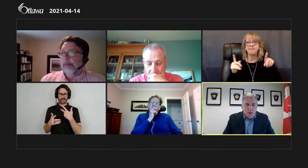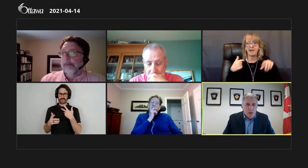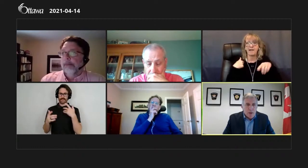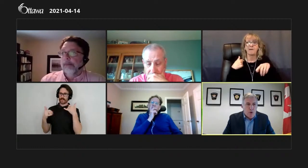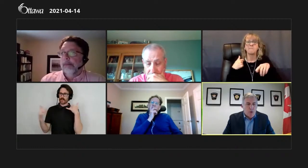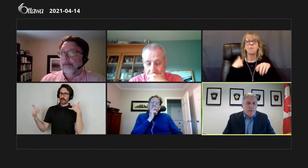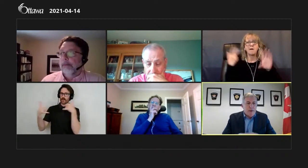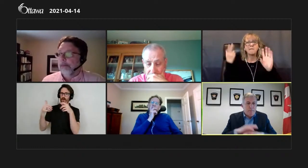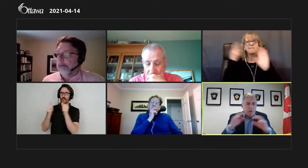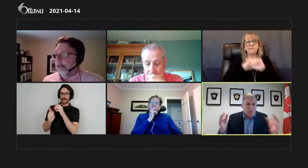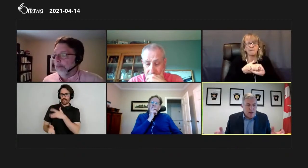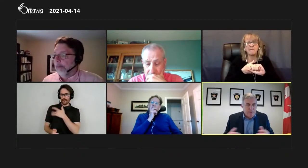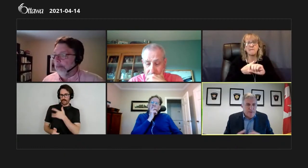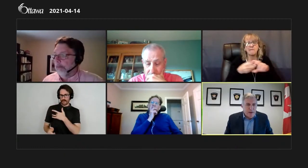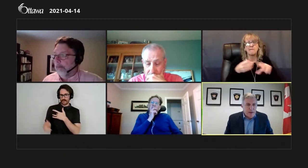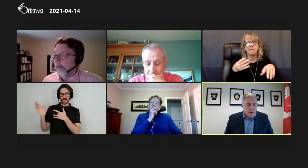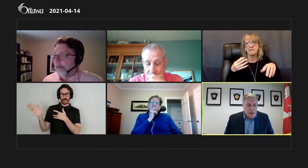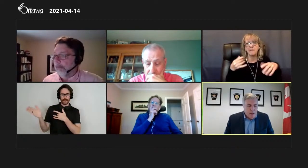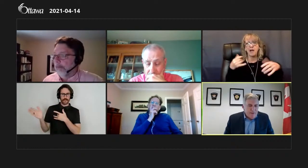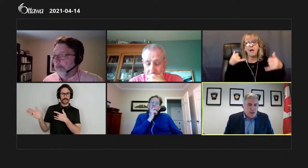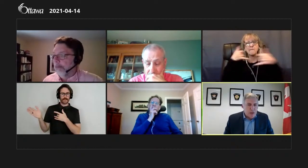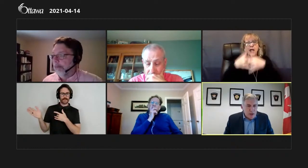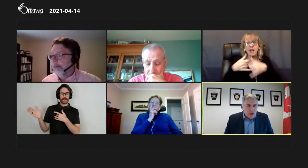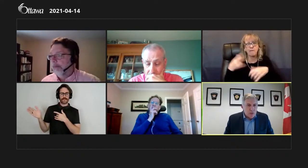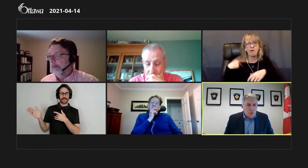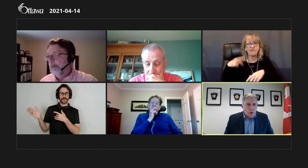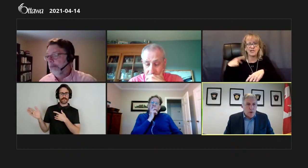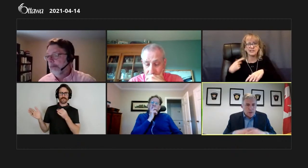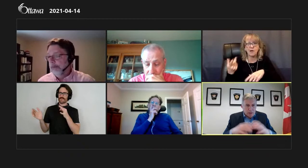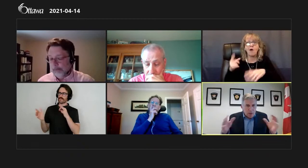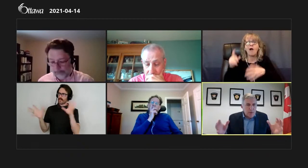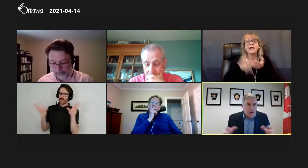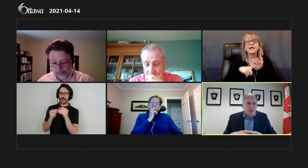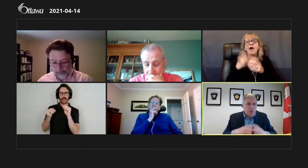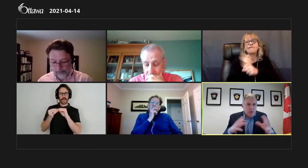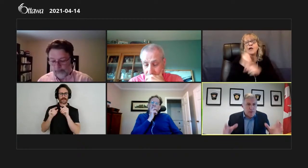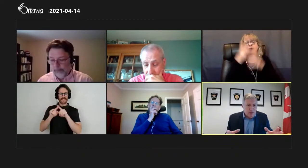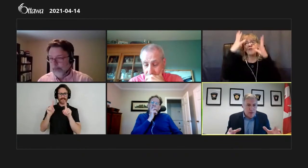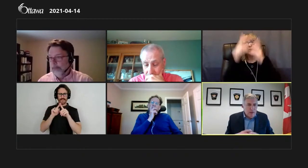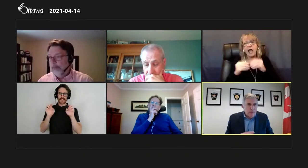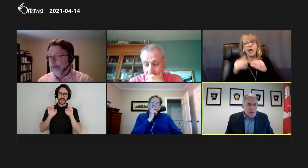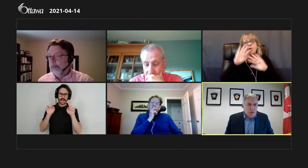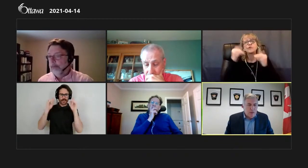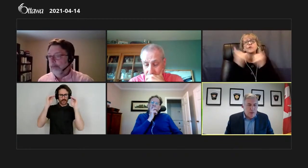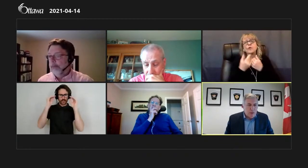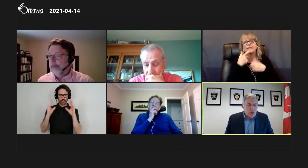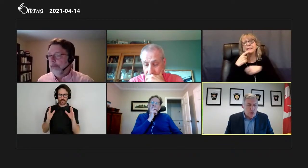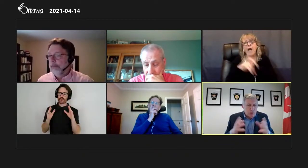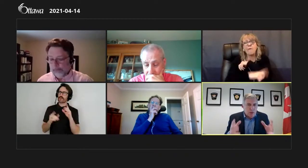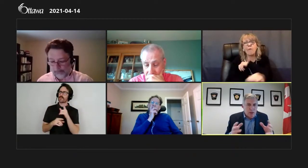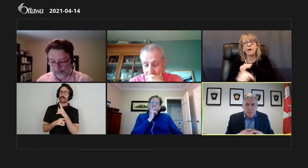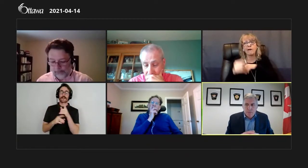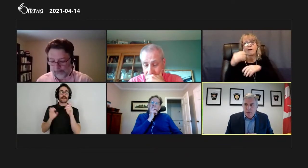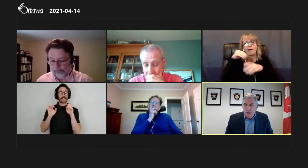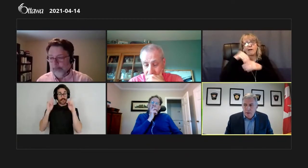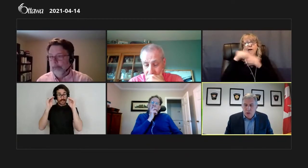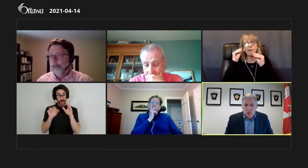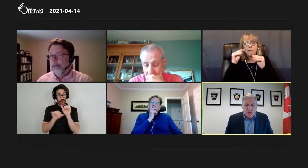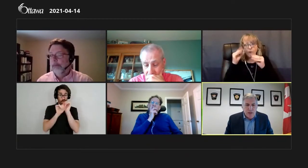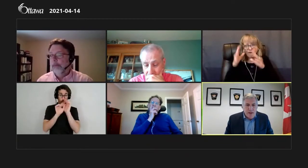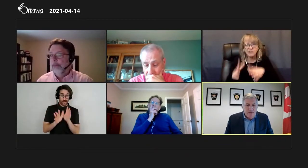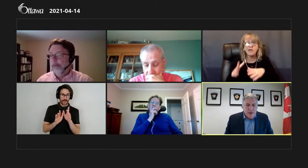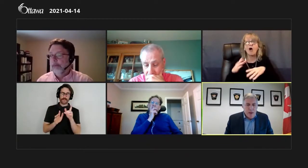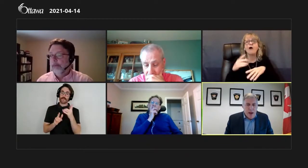the total number of education workers, including everyone that is in those institutions to keep them, the